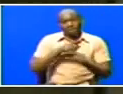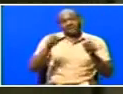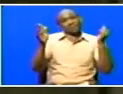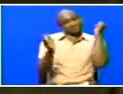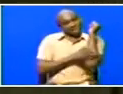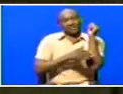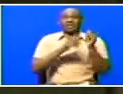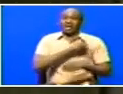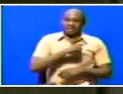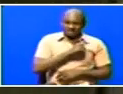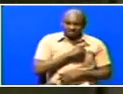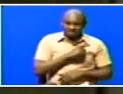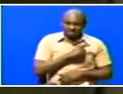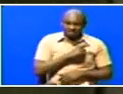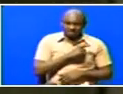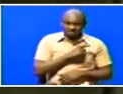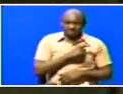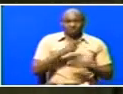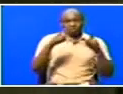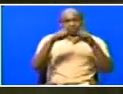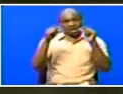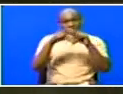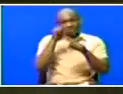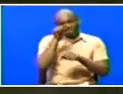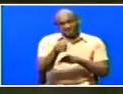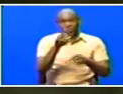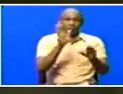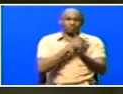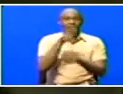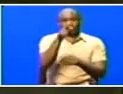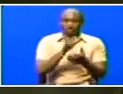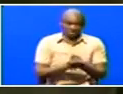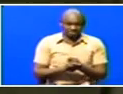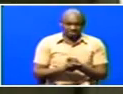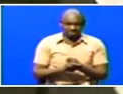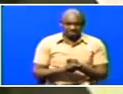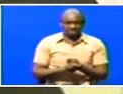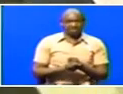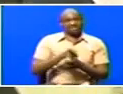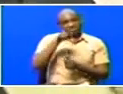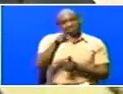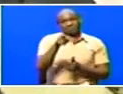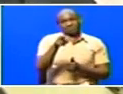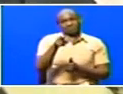Unfortunately, the words of that song have been rendered